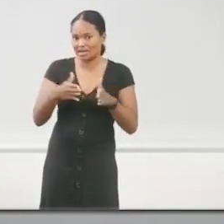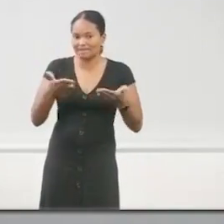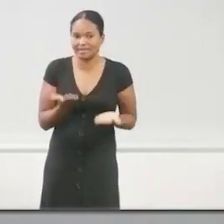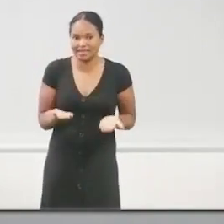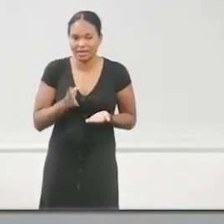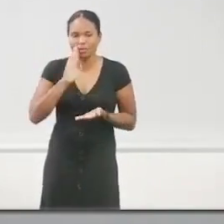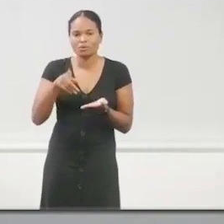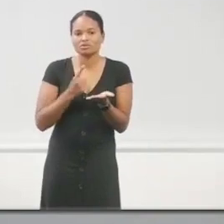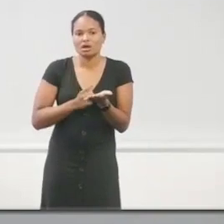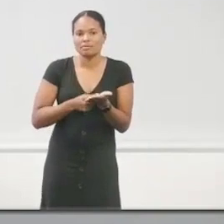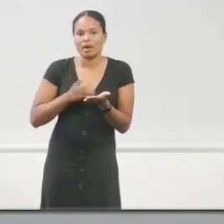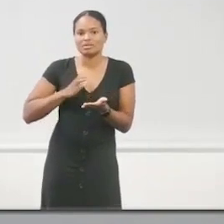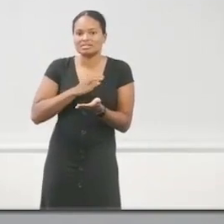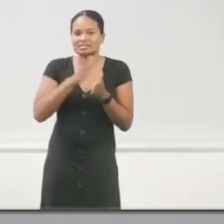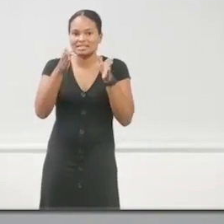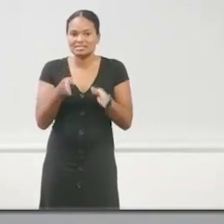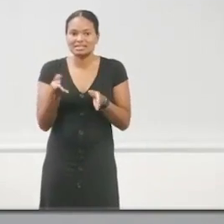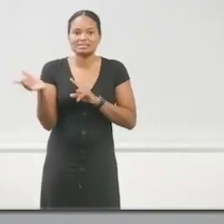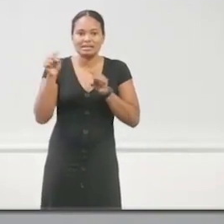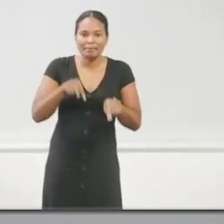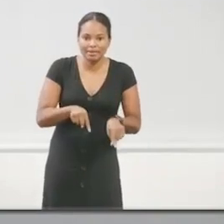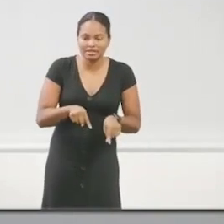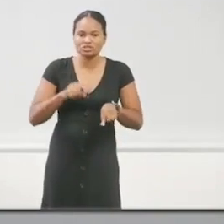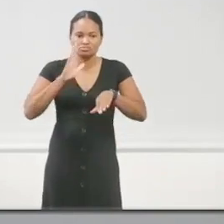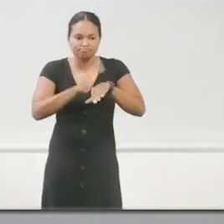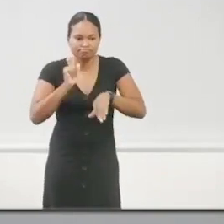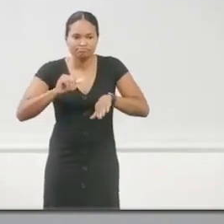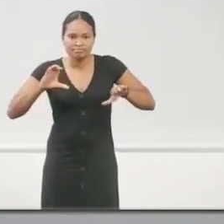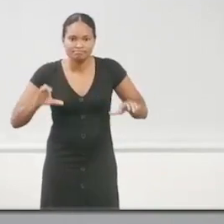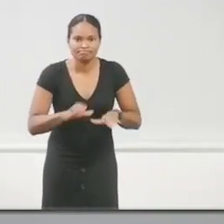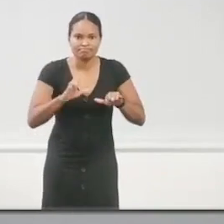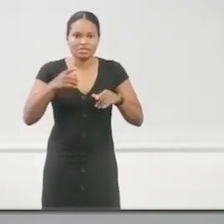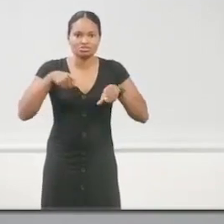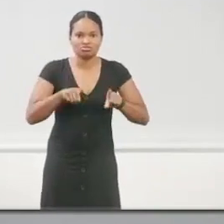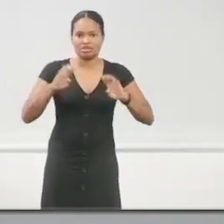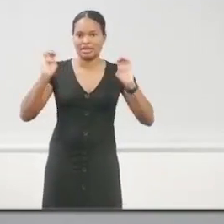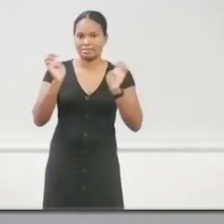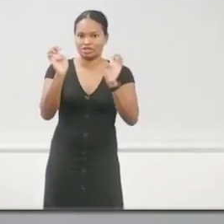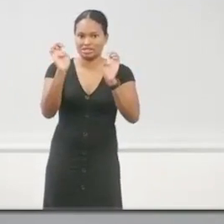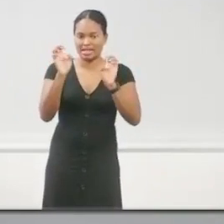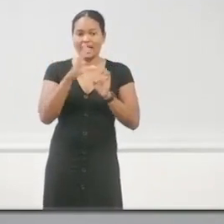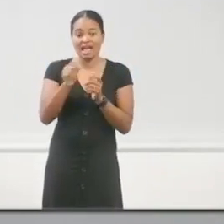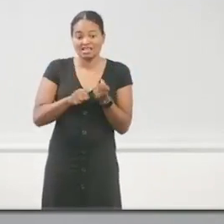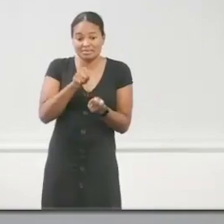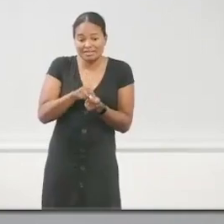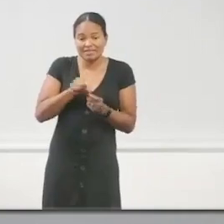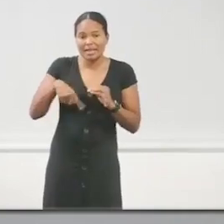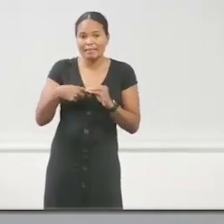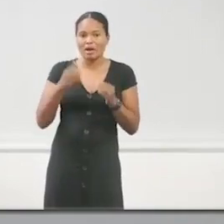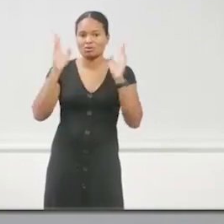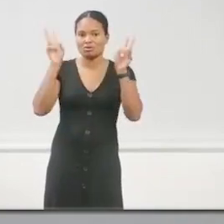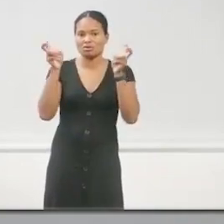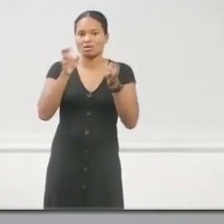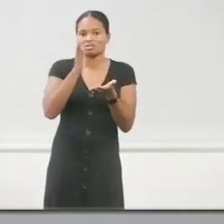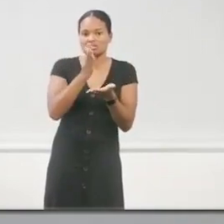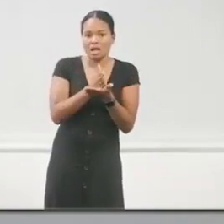citizens coming to the call to action in an emergency, and specifically about the Stop the Bleed program. Some of